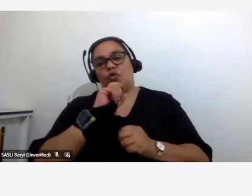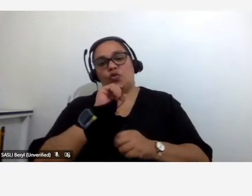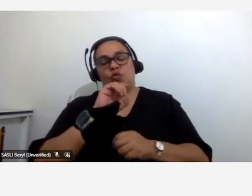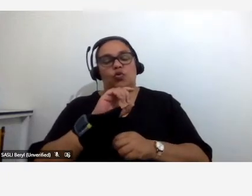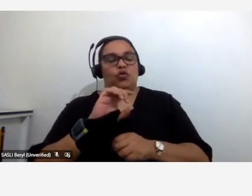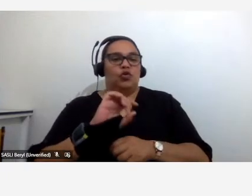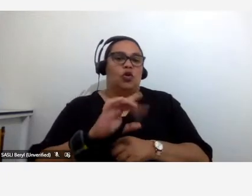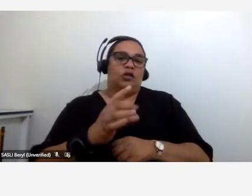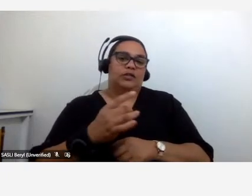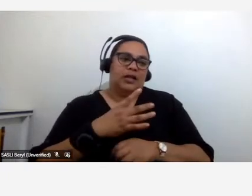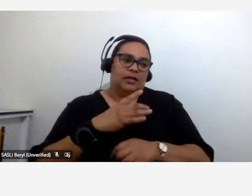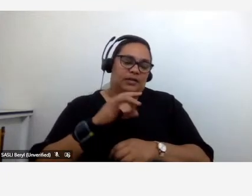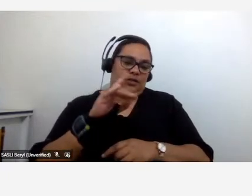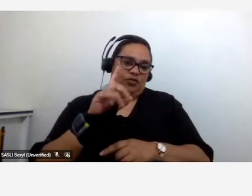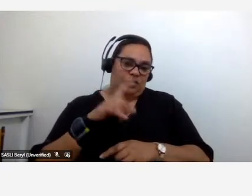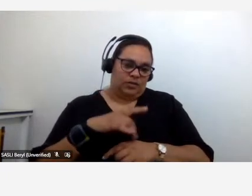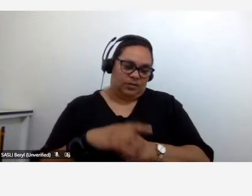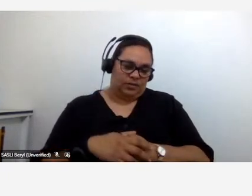consultants.